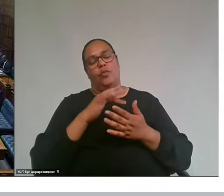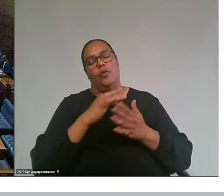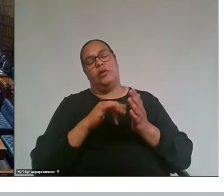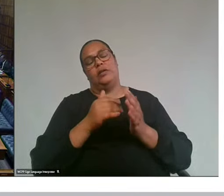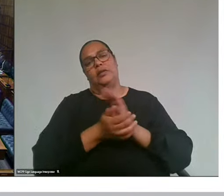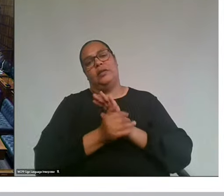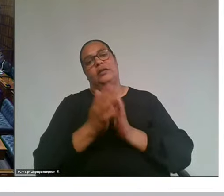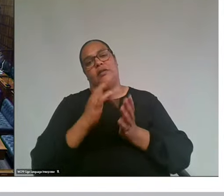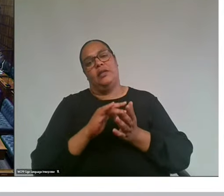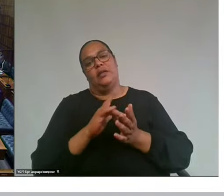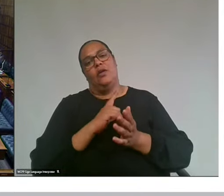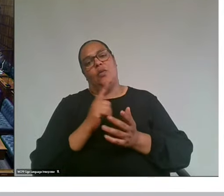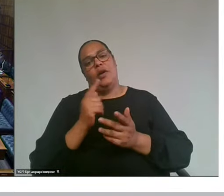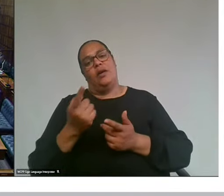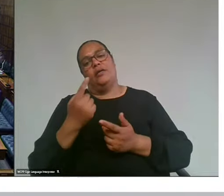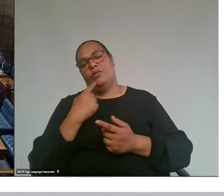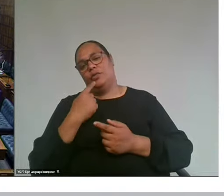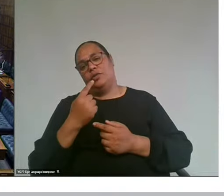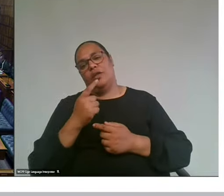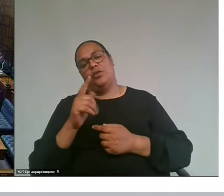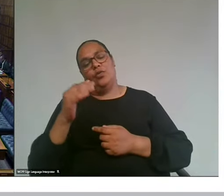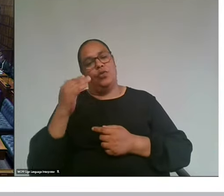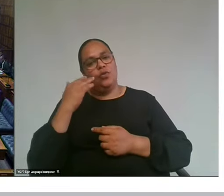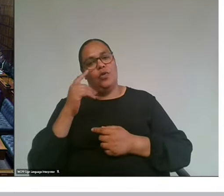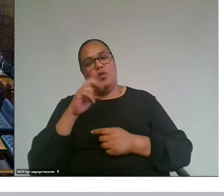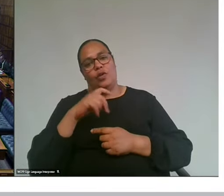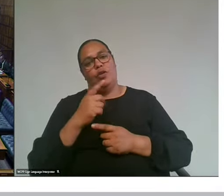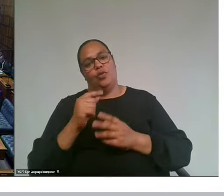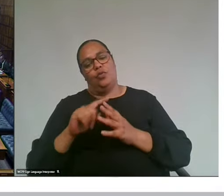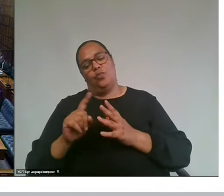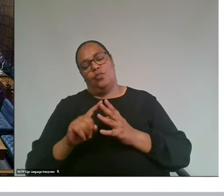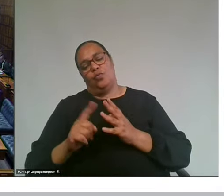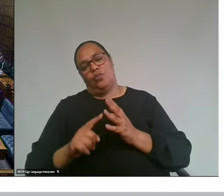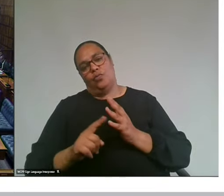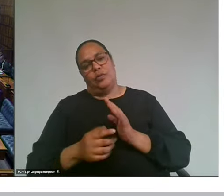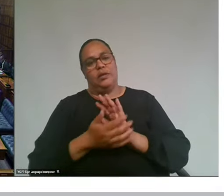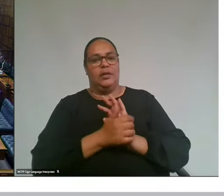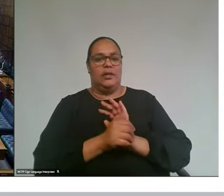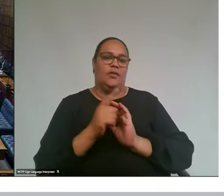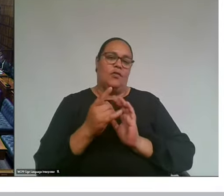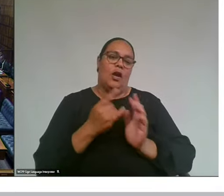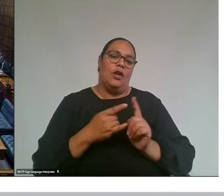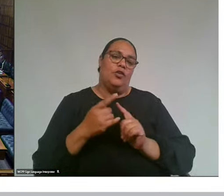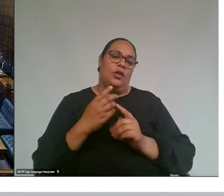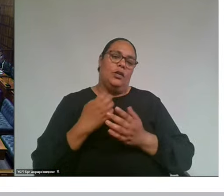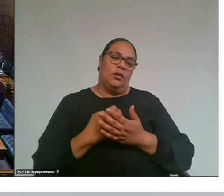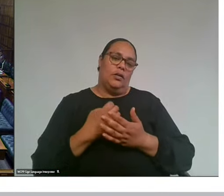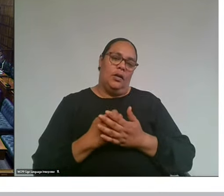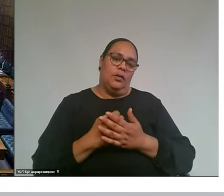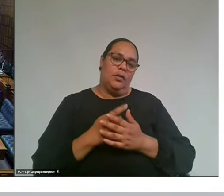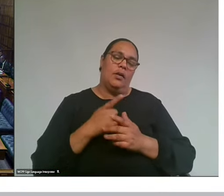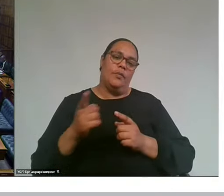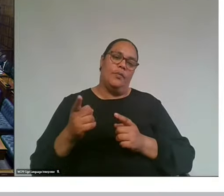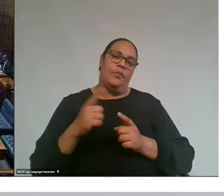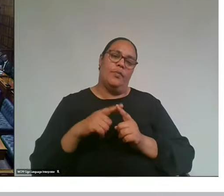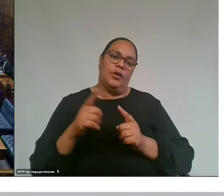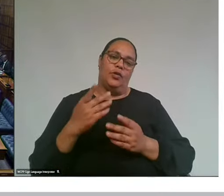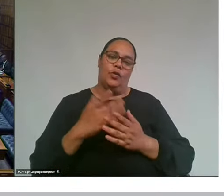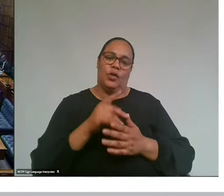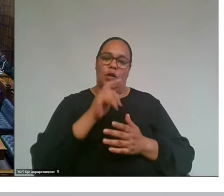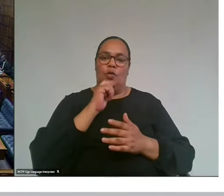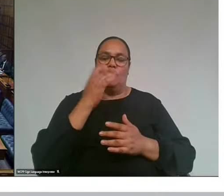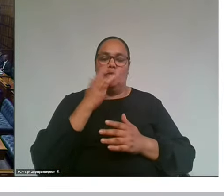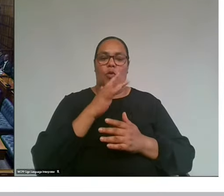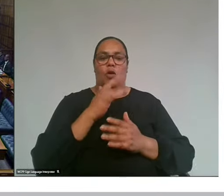the conduit then for saying you know that you need to do these schools for the uh skills for the hydrogen economy you can you use the smart